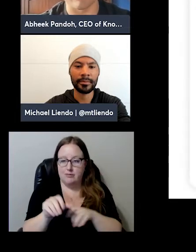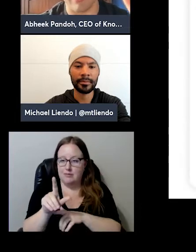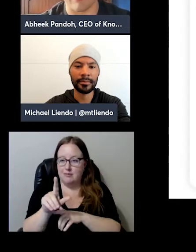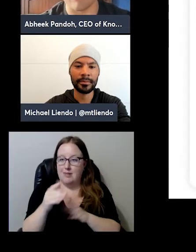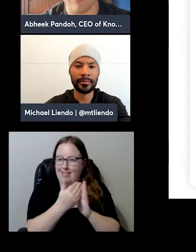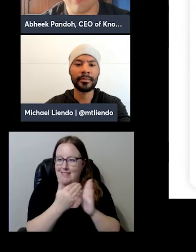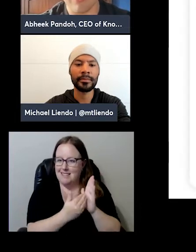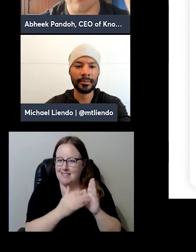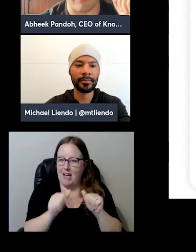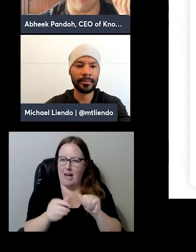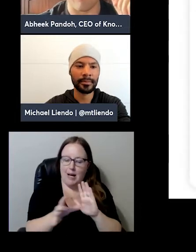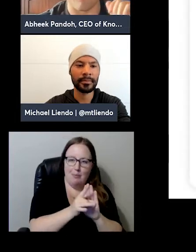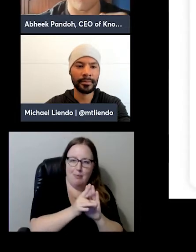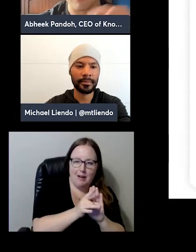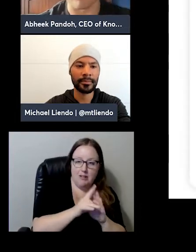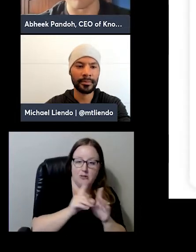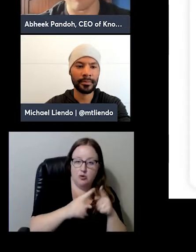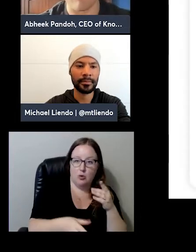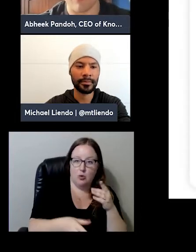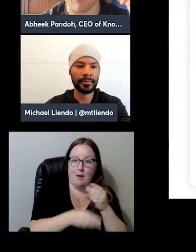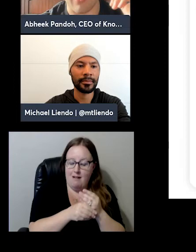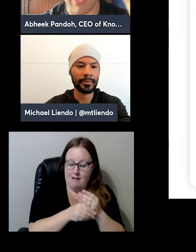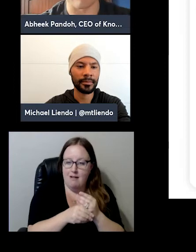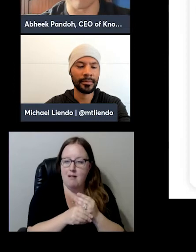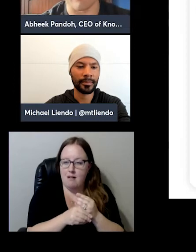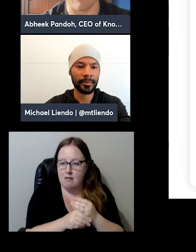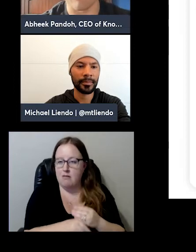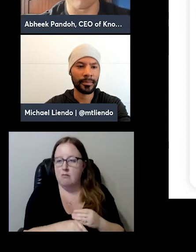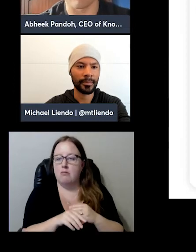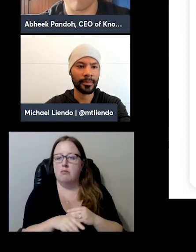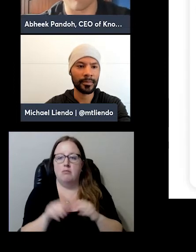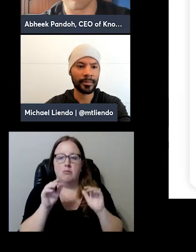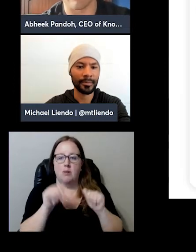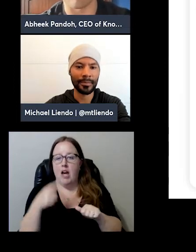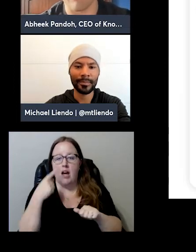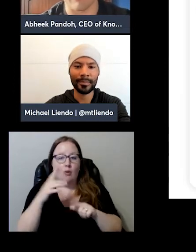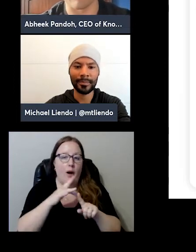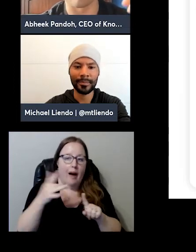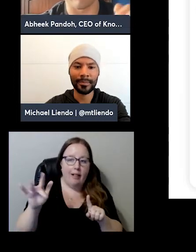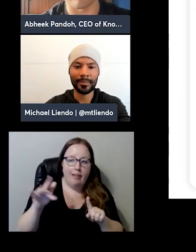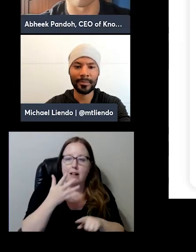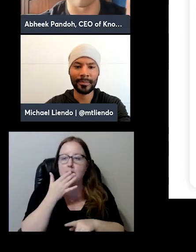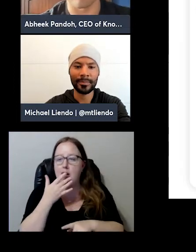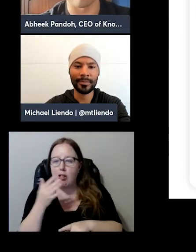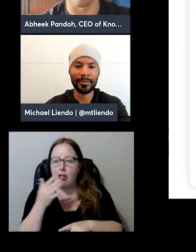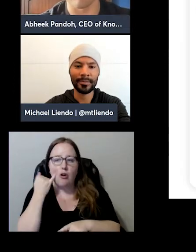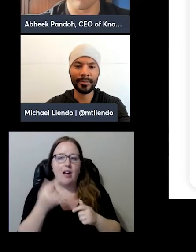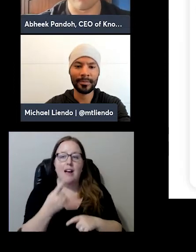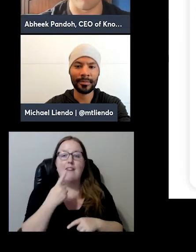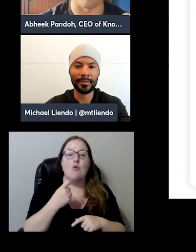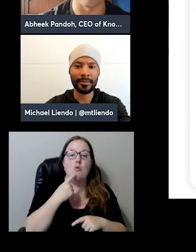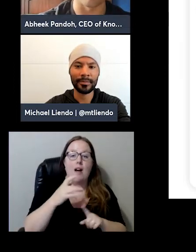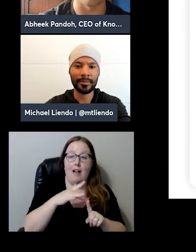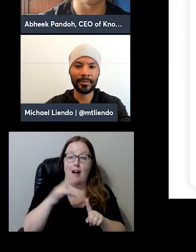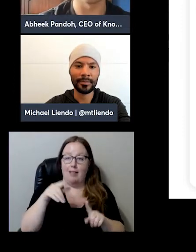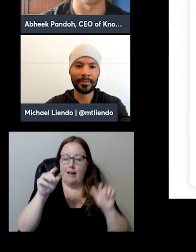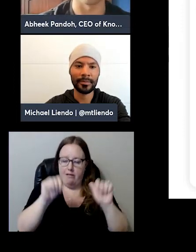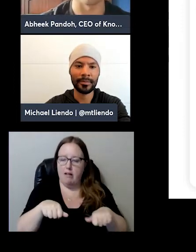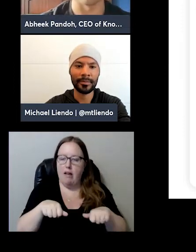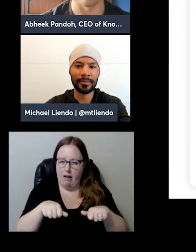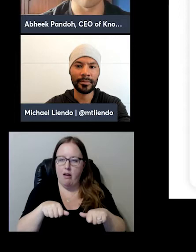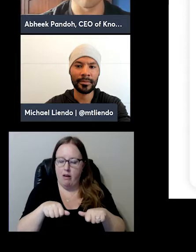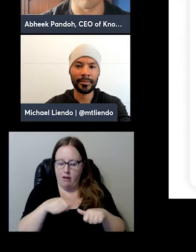between a list to add to. And you can do that for highlighting colors. Like if I wanted to add a red highlight, I could do that too. So this